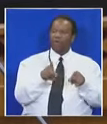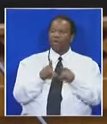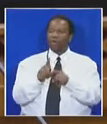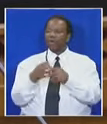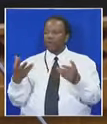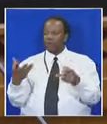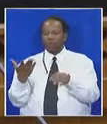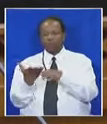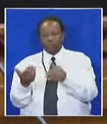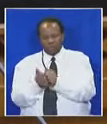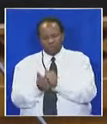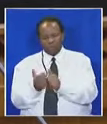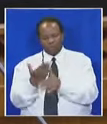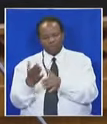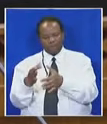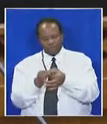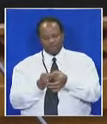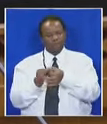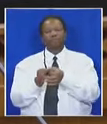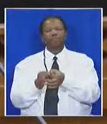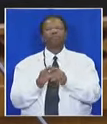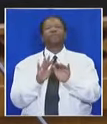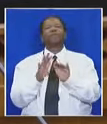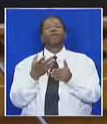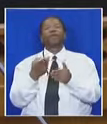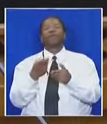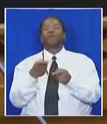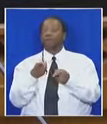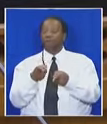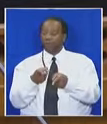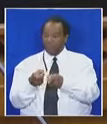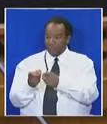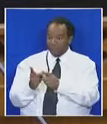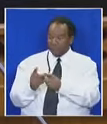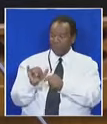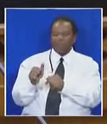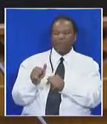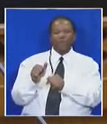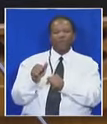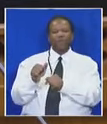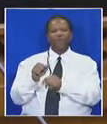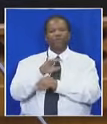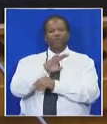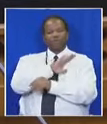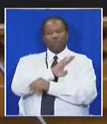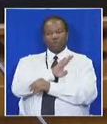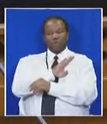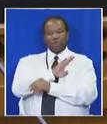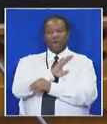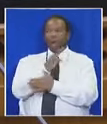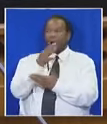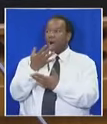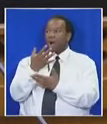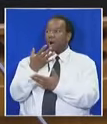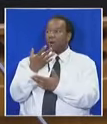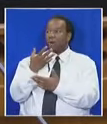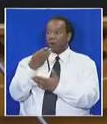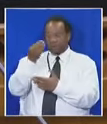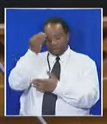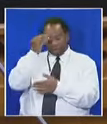the security industry and companies to have a capacity for data collection in these